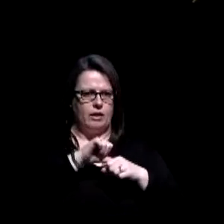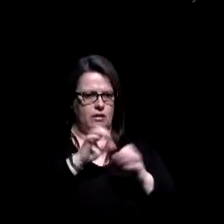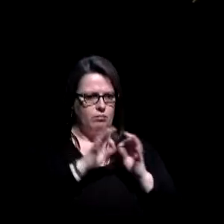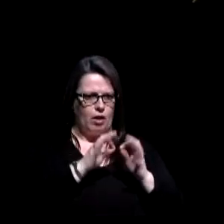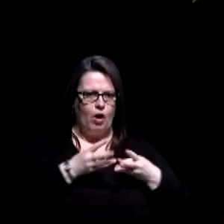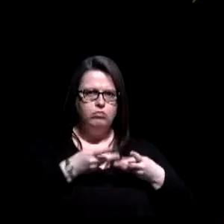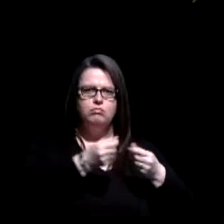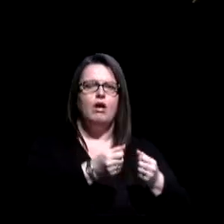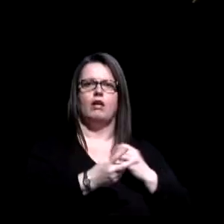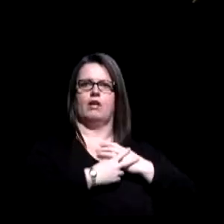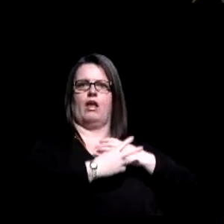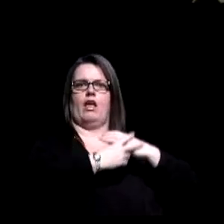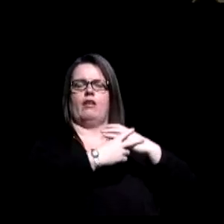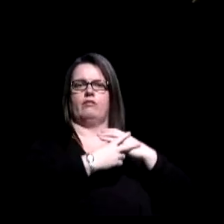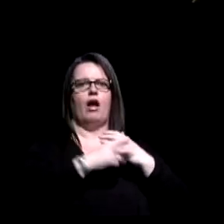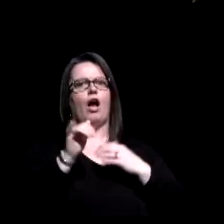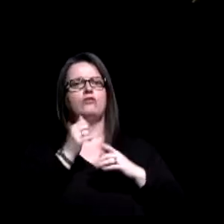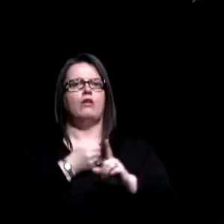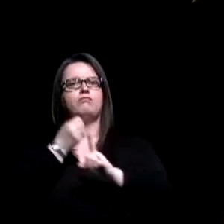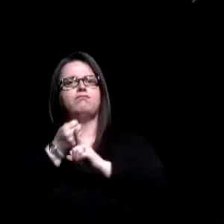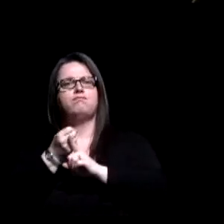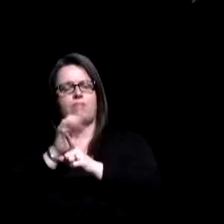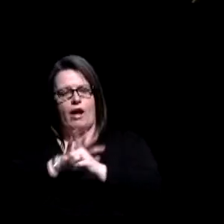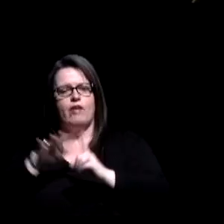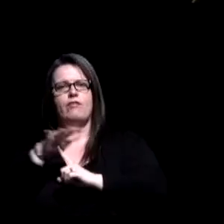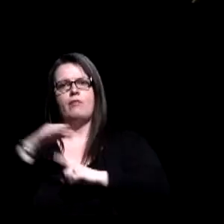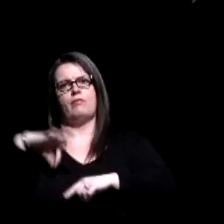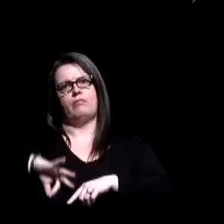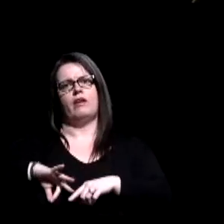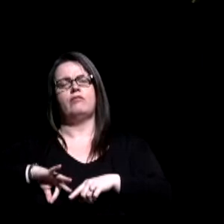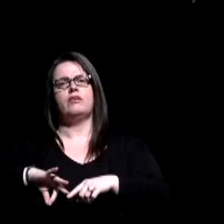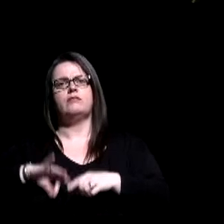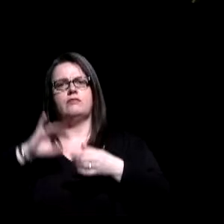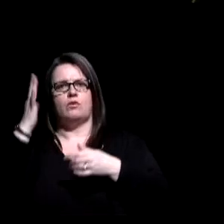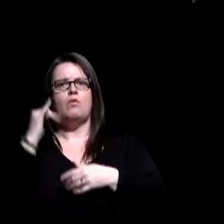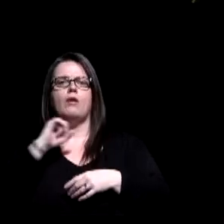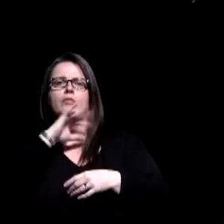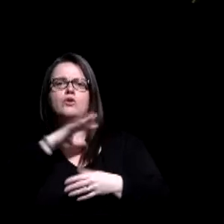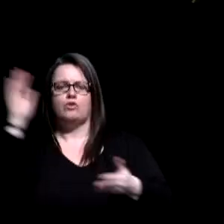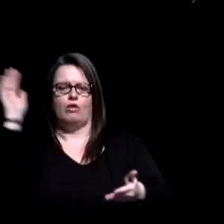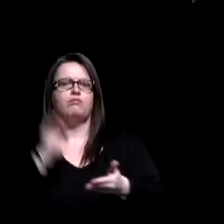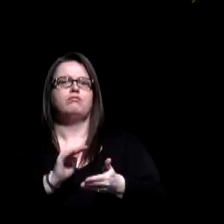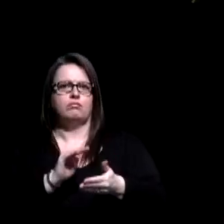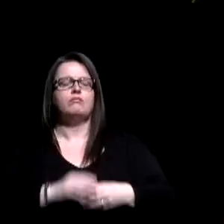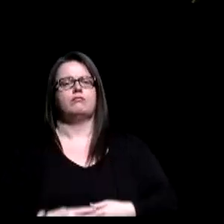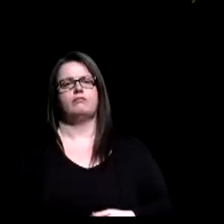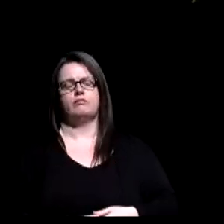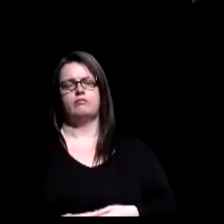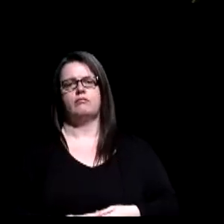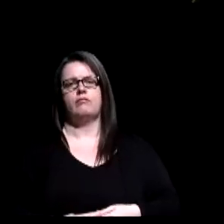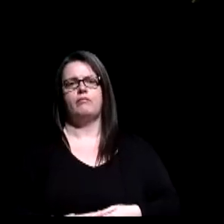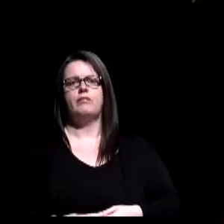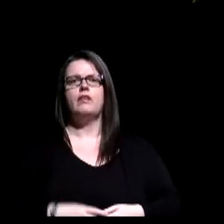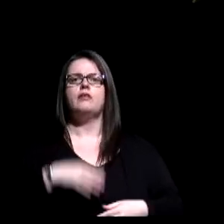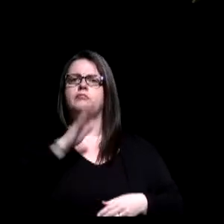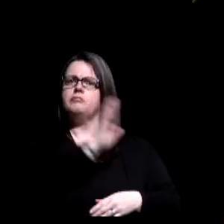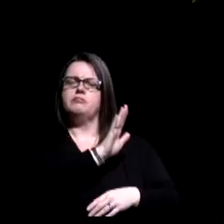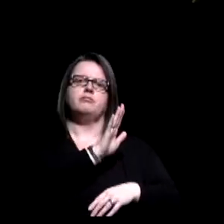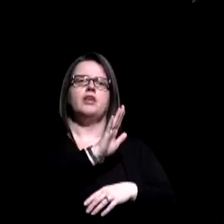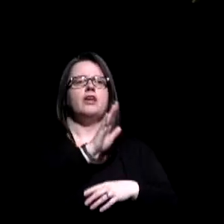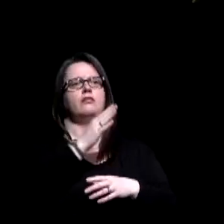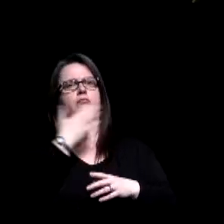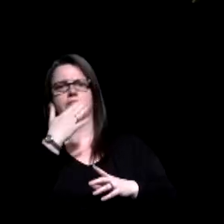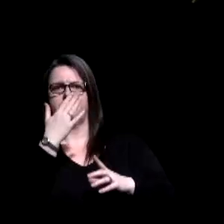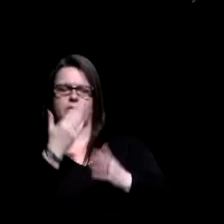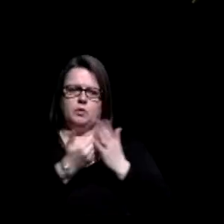substantial environmental benefits through the reduction of greenhouse gas emissions. Mr. Bailey's fresh perspective